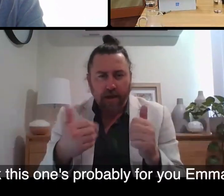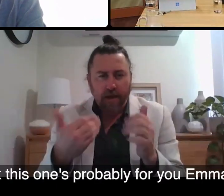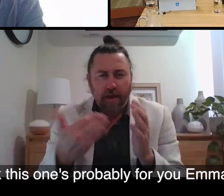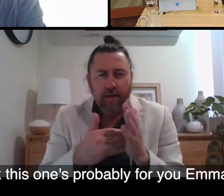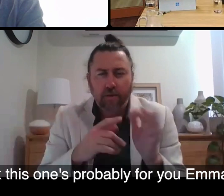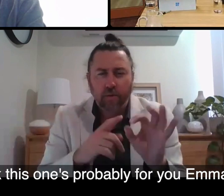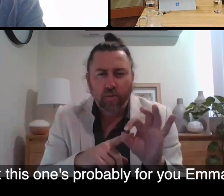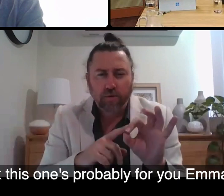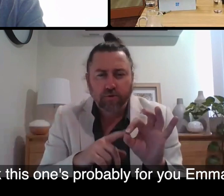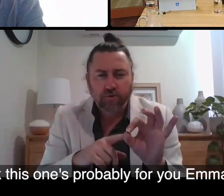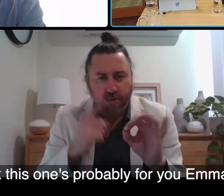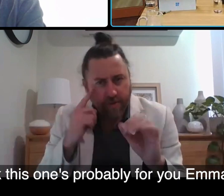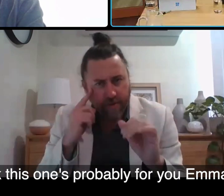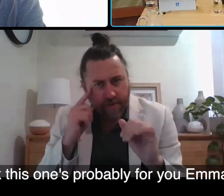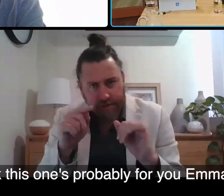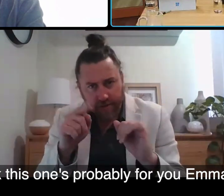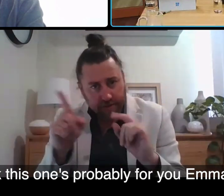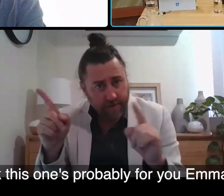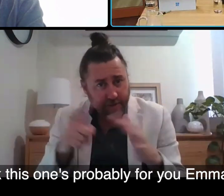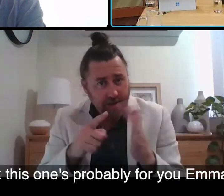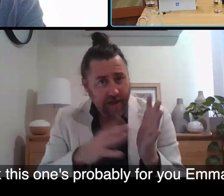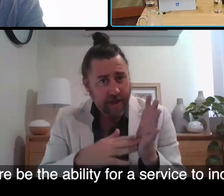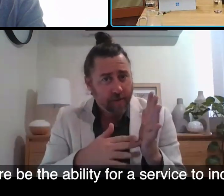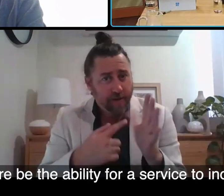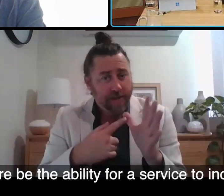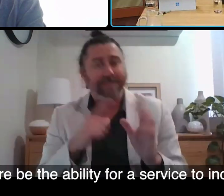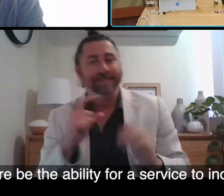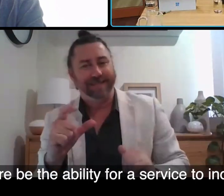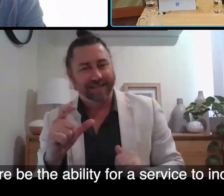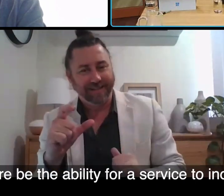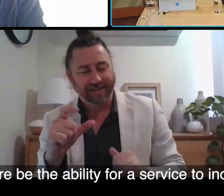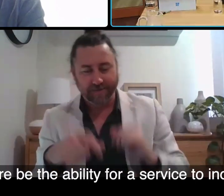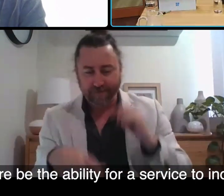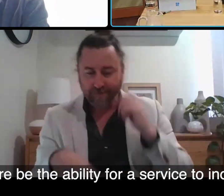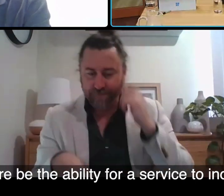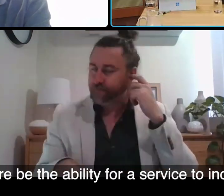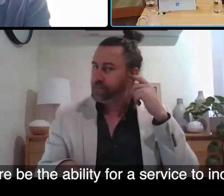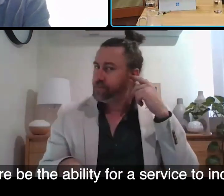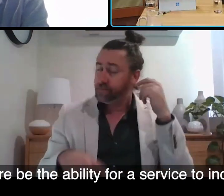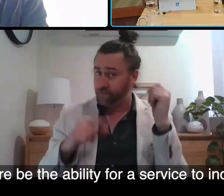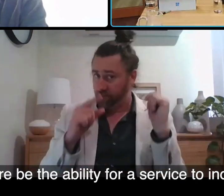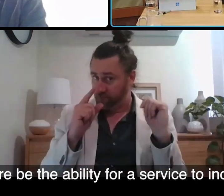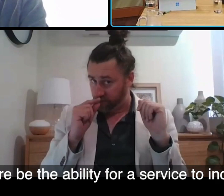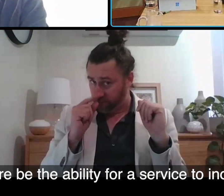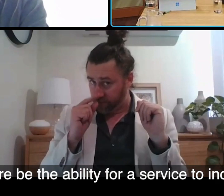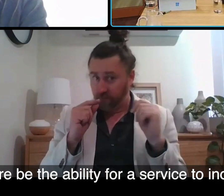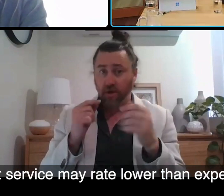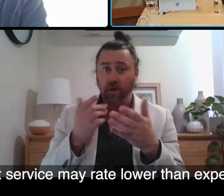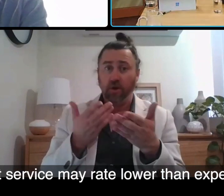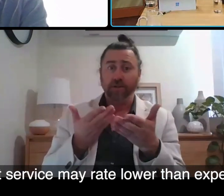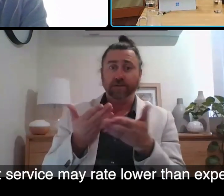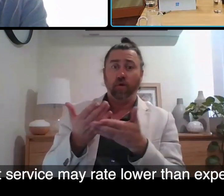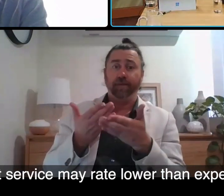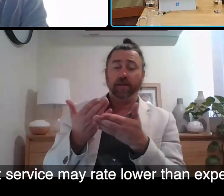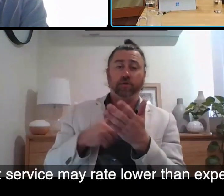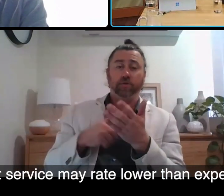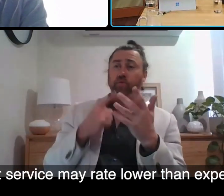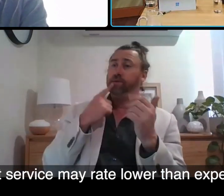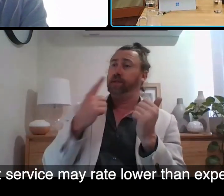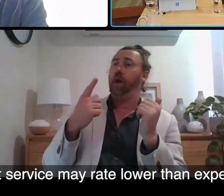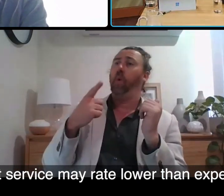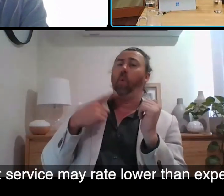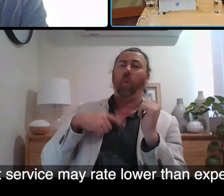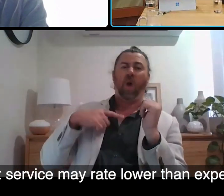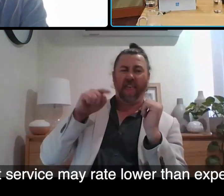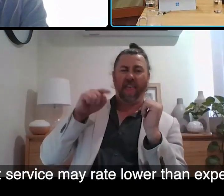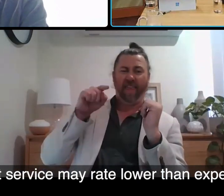I think this one's probably for you, MSC. Will there be the ability for a service to indicate why that service